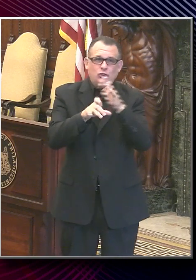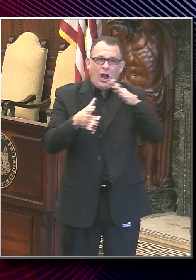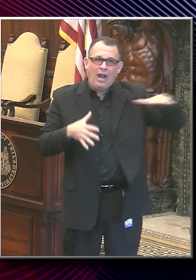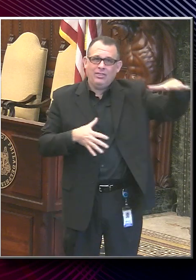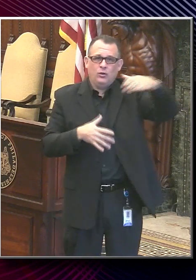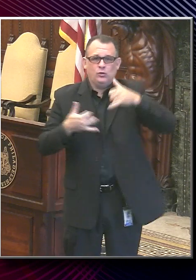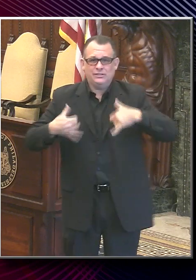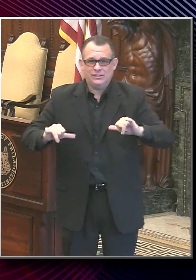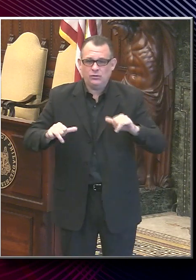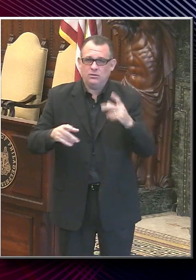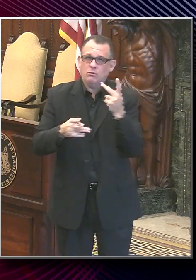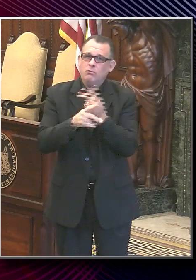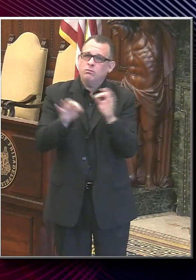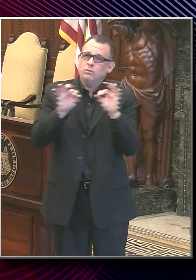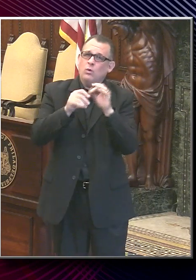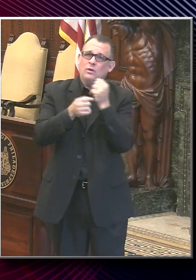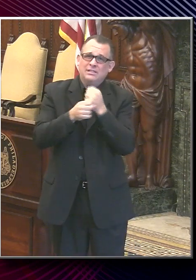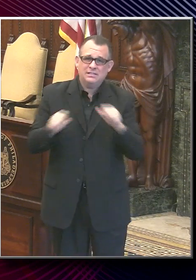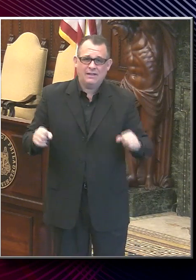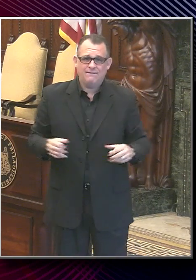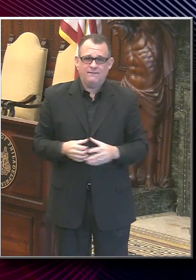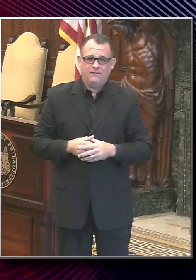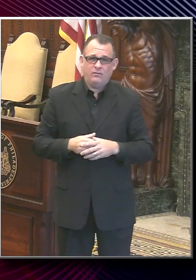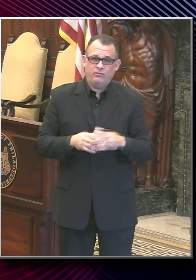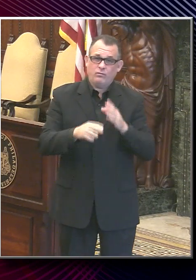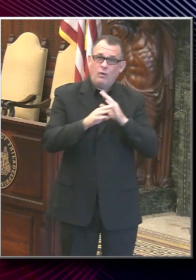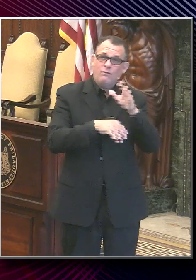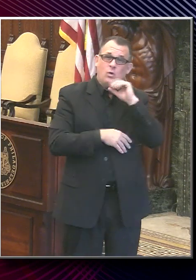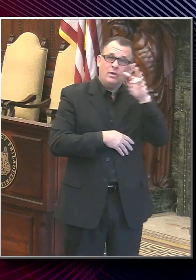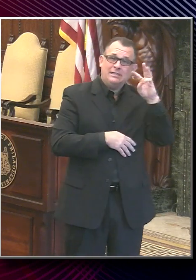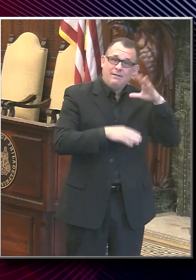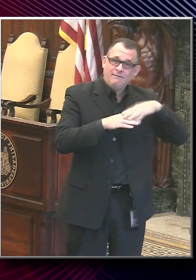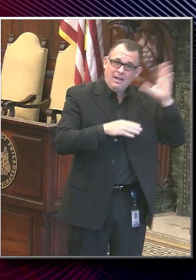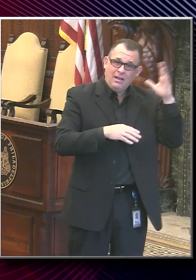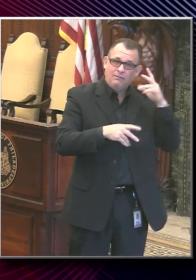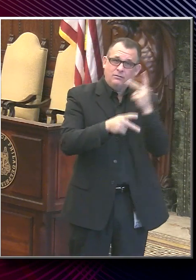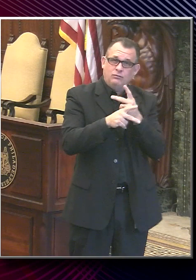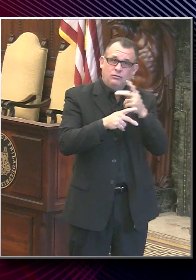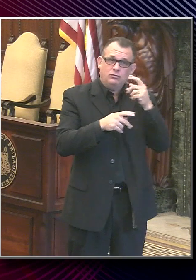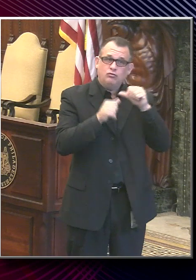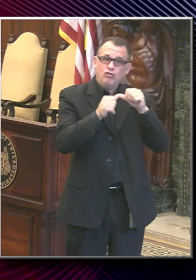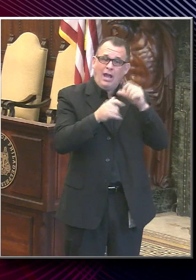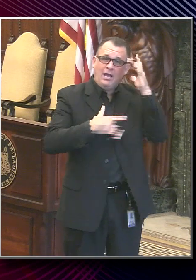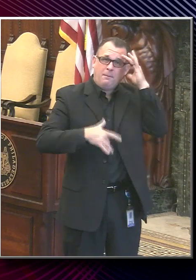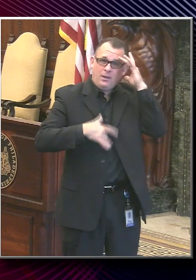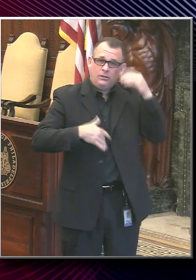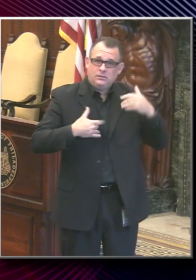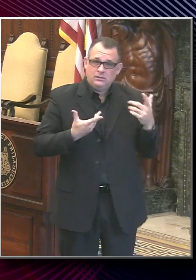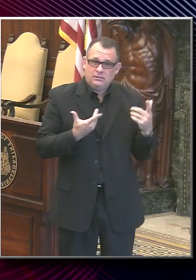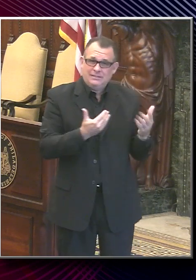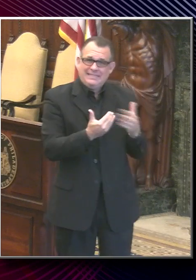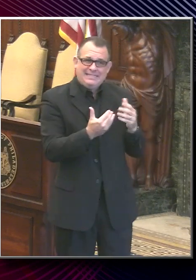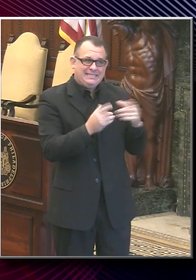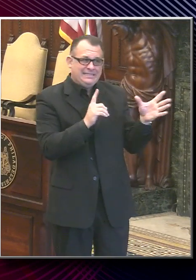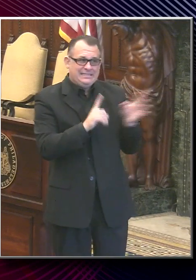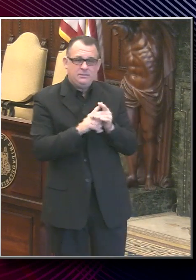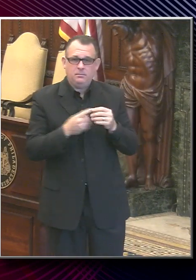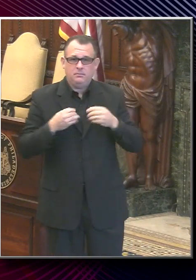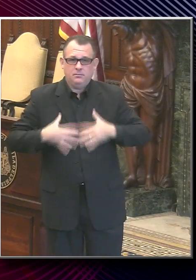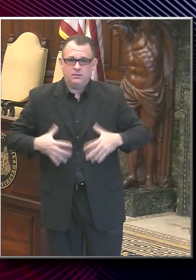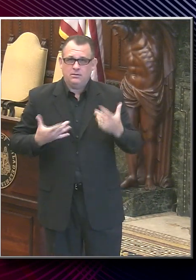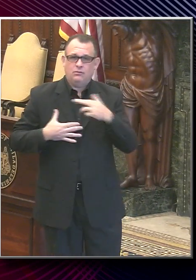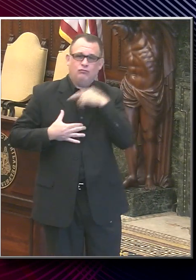safe. Remind you, if you're over the age of 65 or if you have chronic medical conditions, you are at risk. Stay at home and